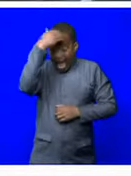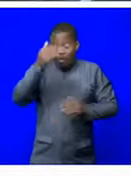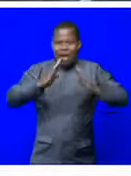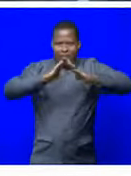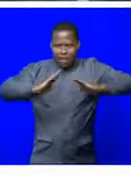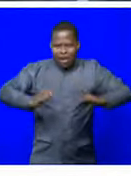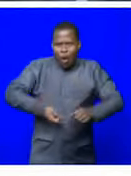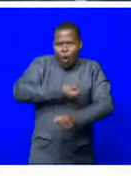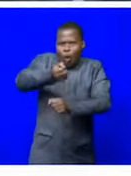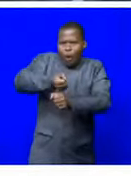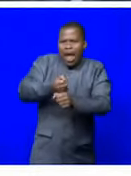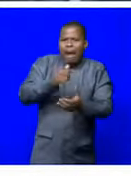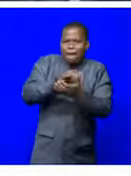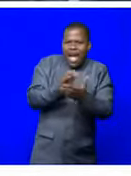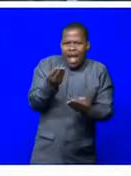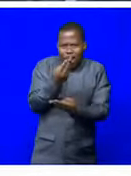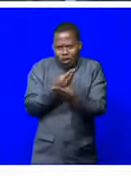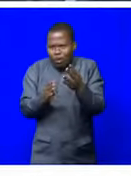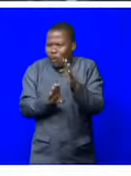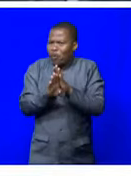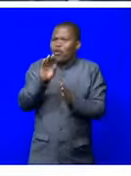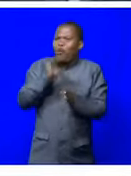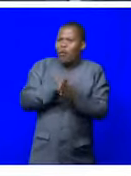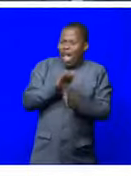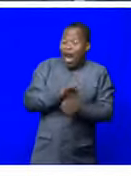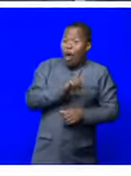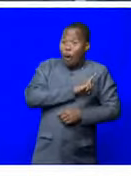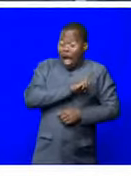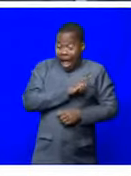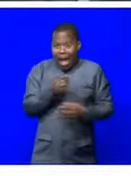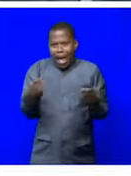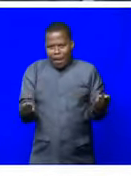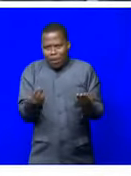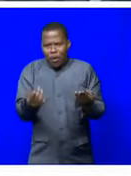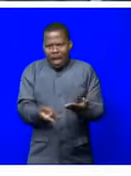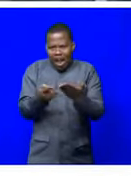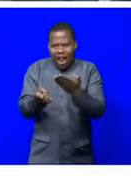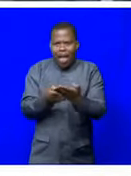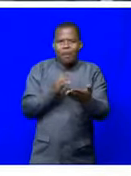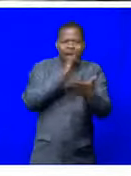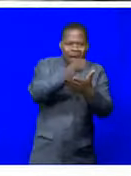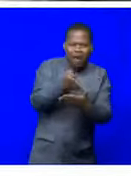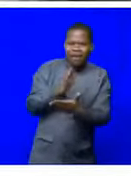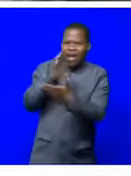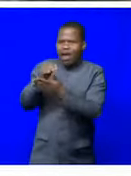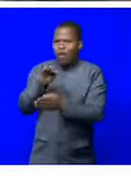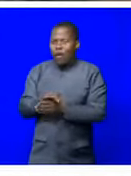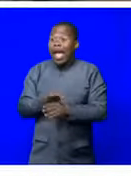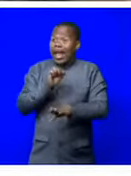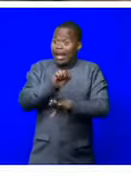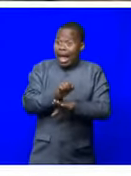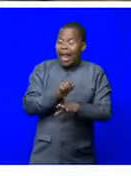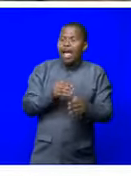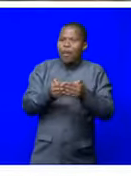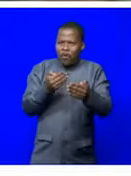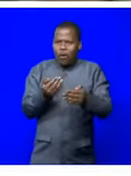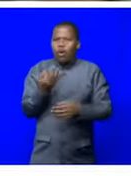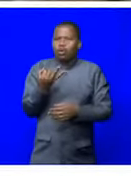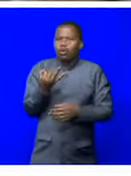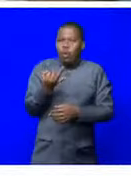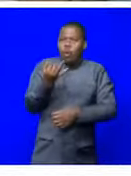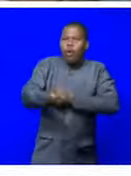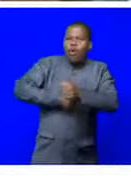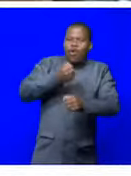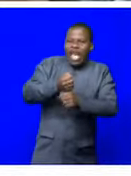welive nekuletha lusito loluphuthumako esiveni kulandzela ukuthi umnotho welive utheka medeke kuleminyaka